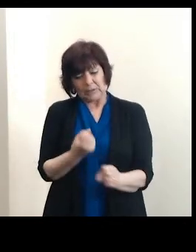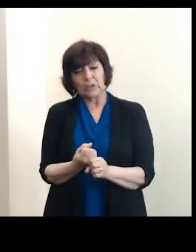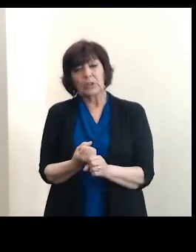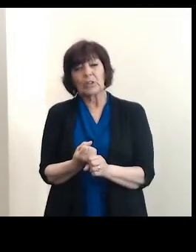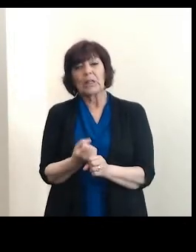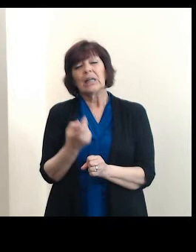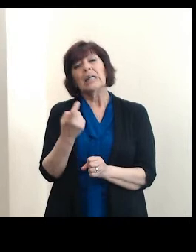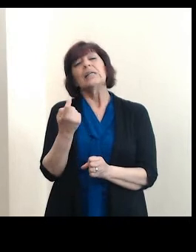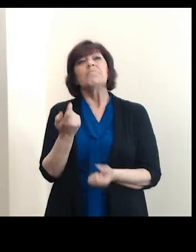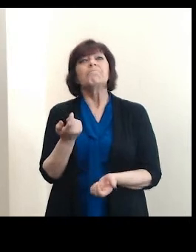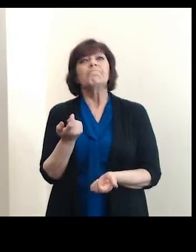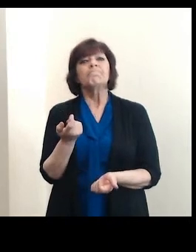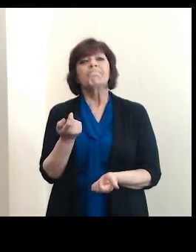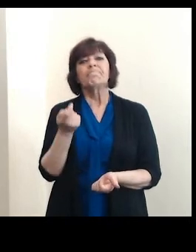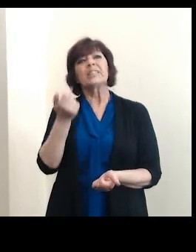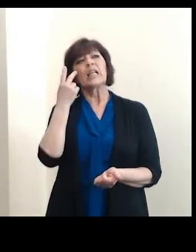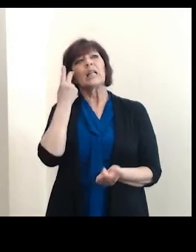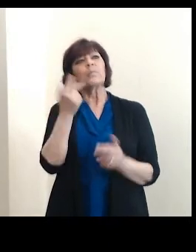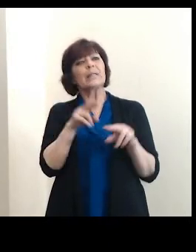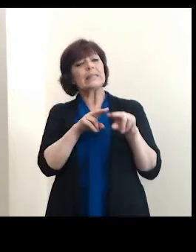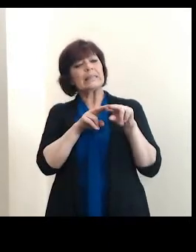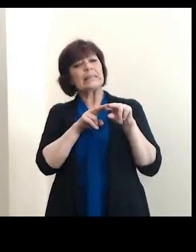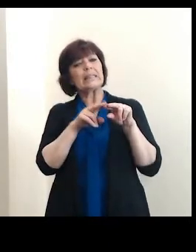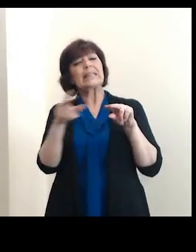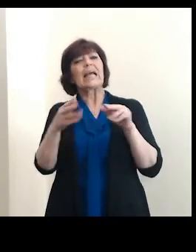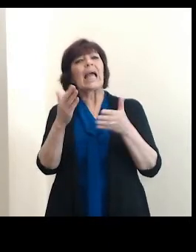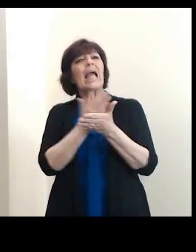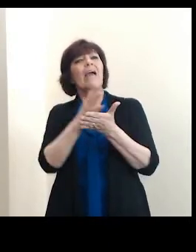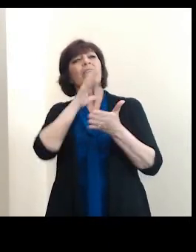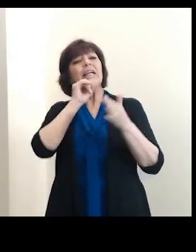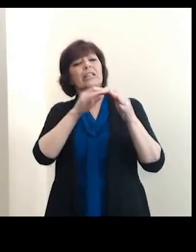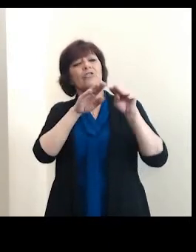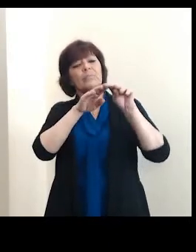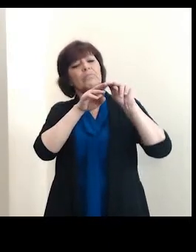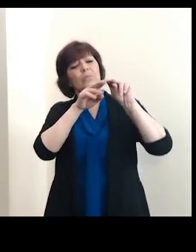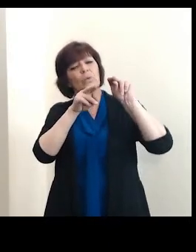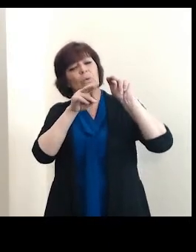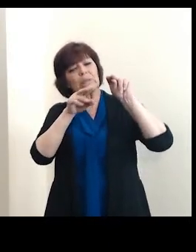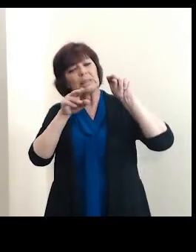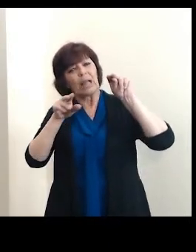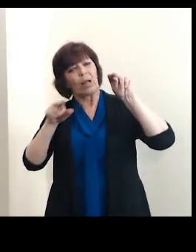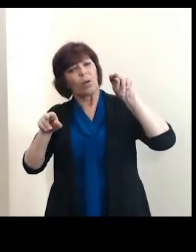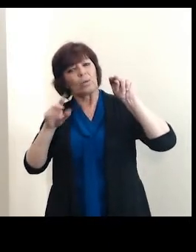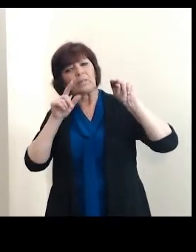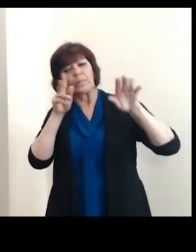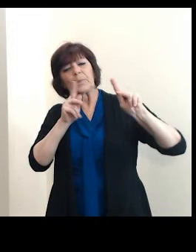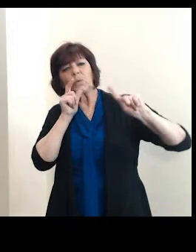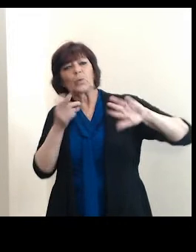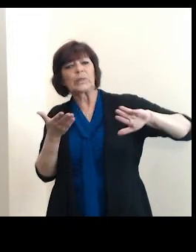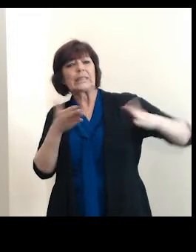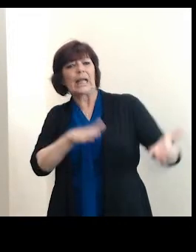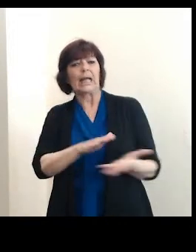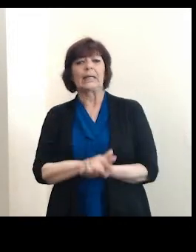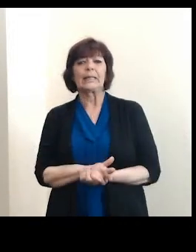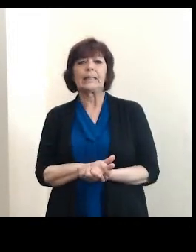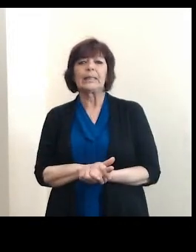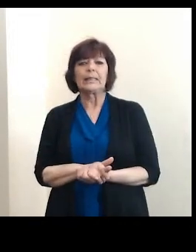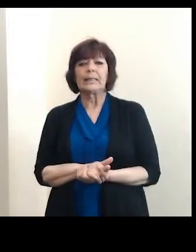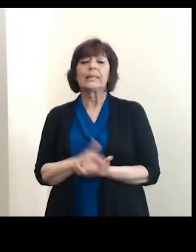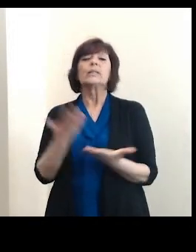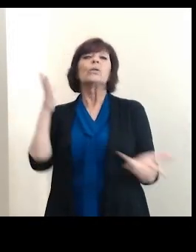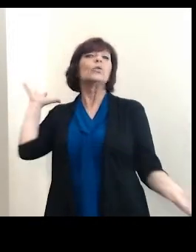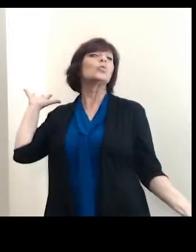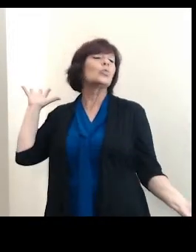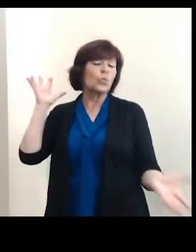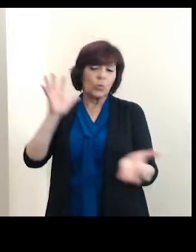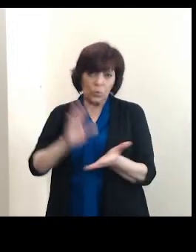small trend in a decreasing average age of our victims of COVID-19. So just in